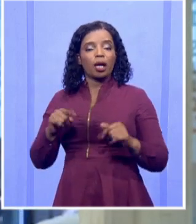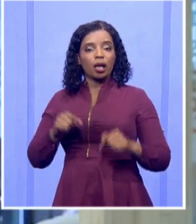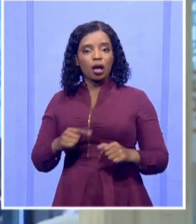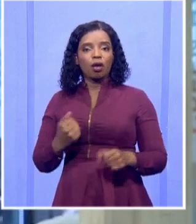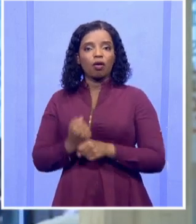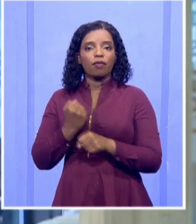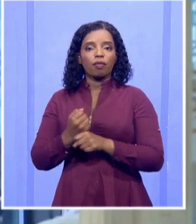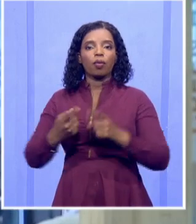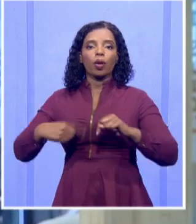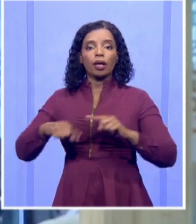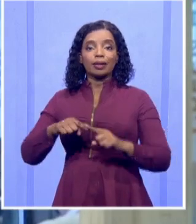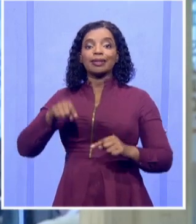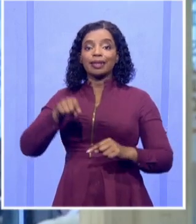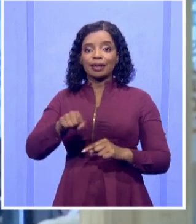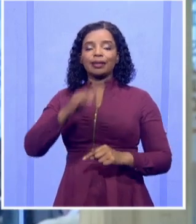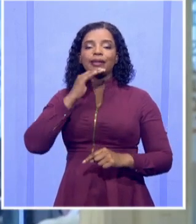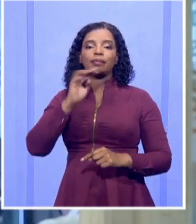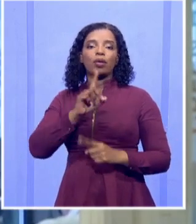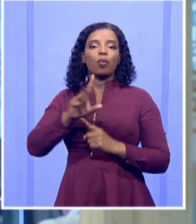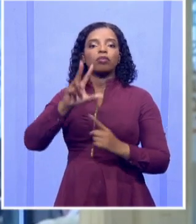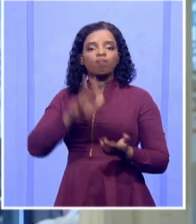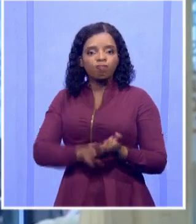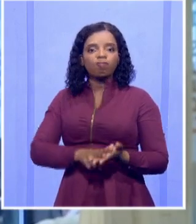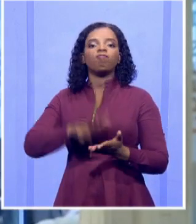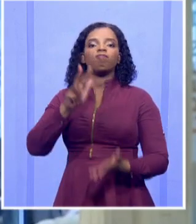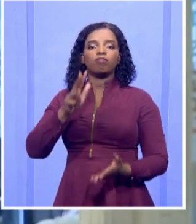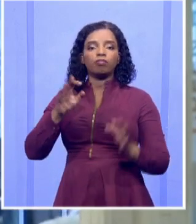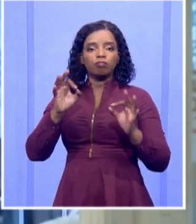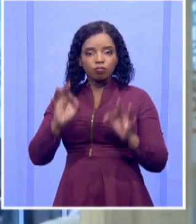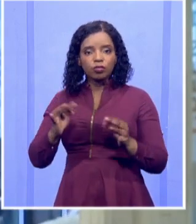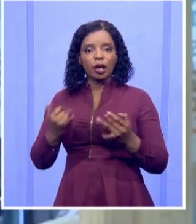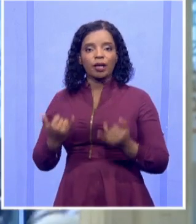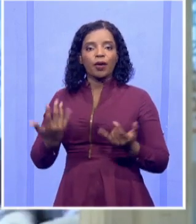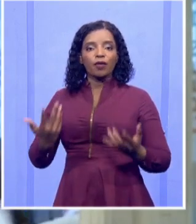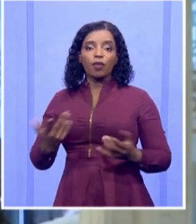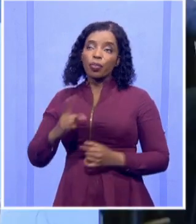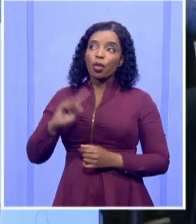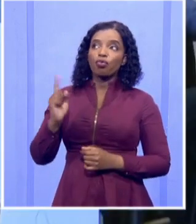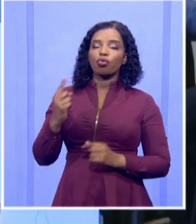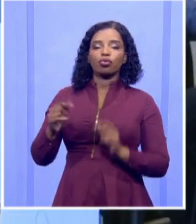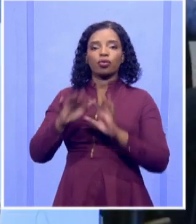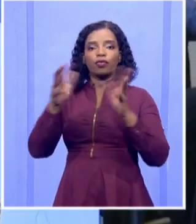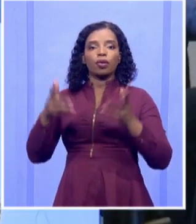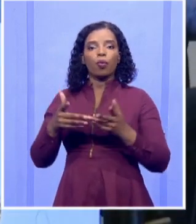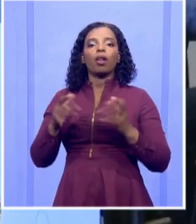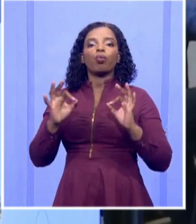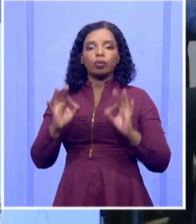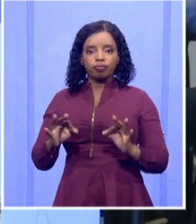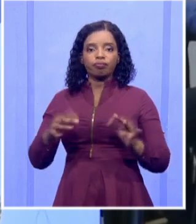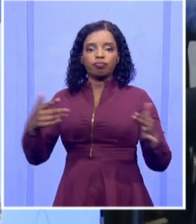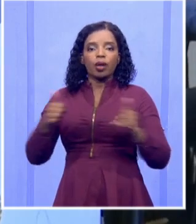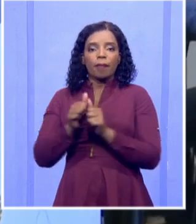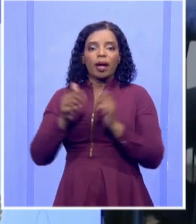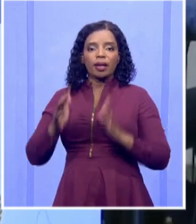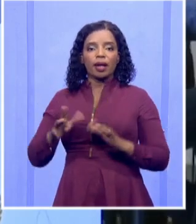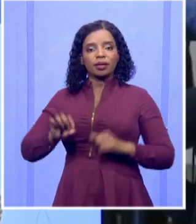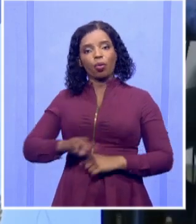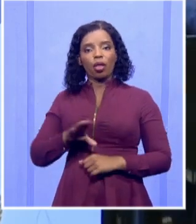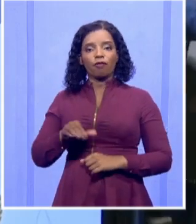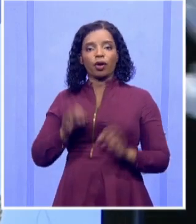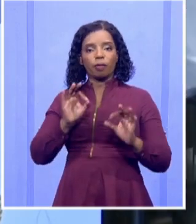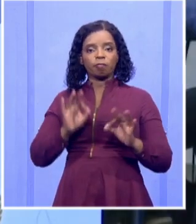what is a proving ground for us to the rest of the world as a reliable partner. And of course, just as we wrap this